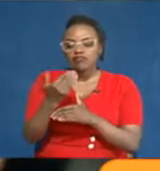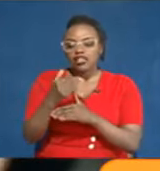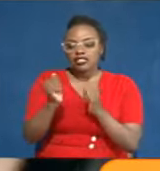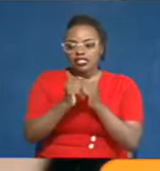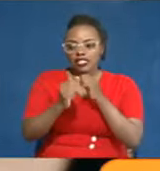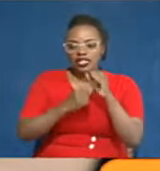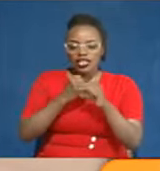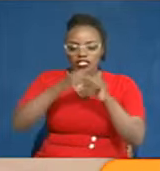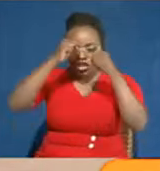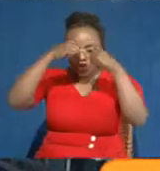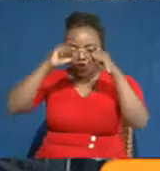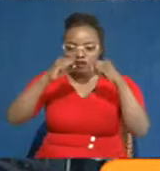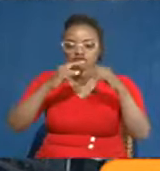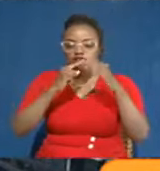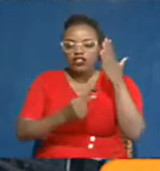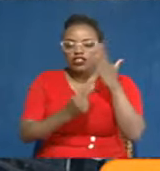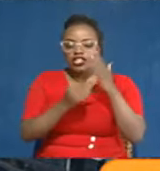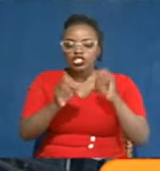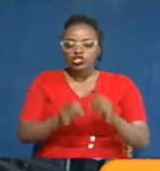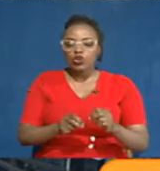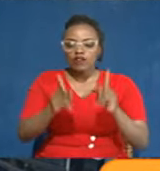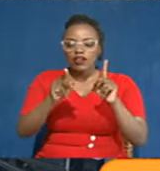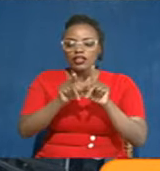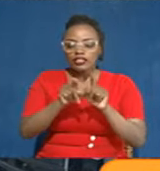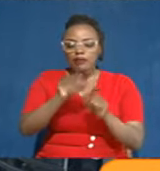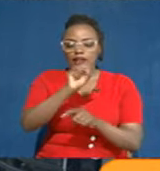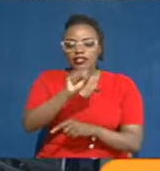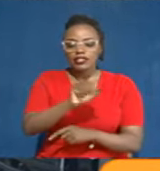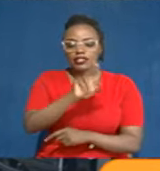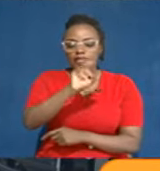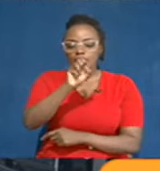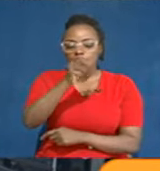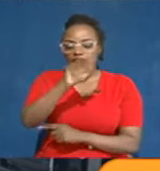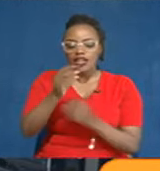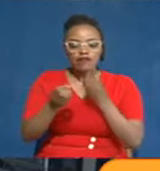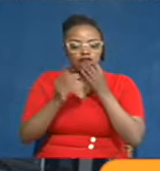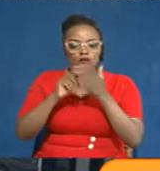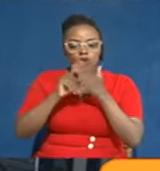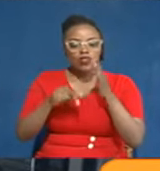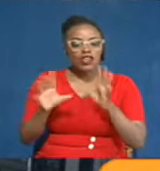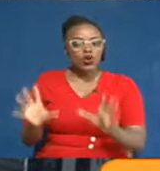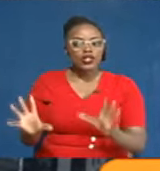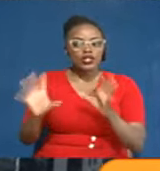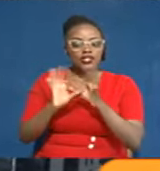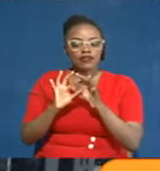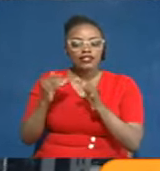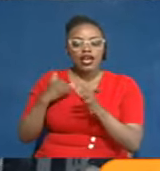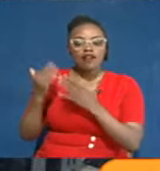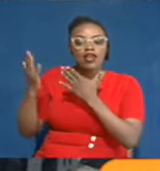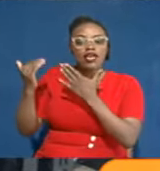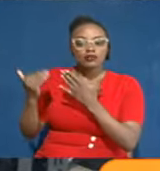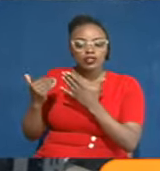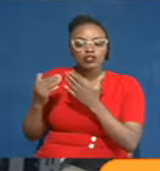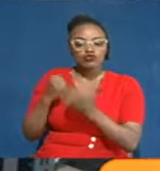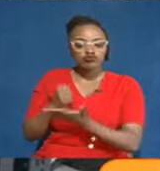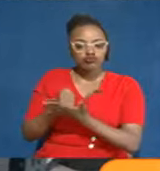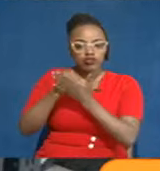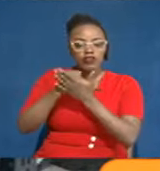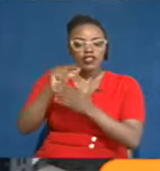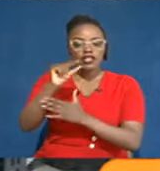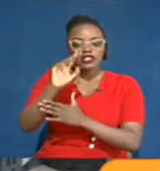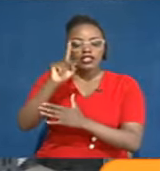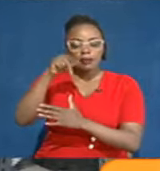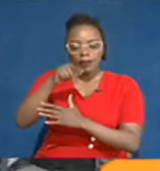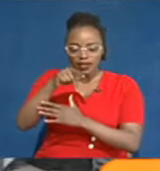report, dubbed the Digital Opportunity in Sub-Saharan Africa, reveals that this connectivity is expected to fuel GDP growth